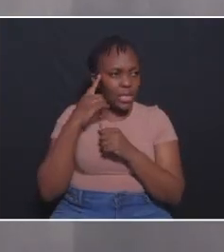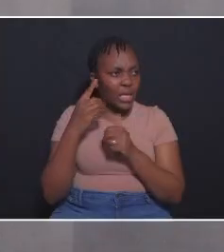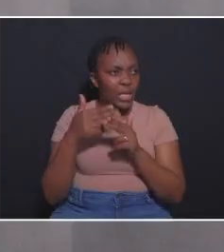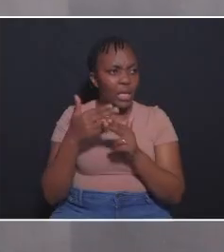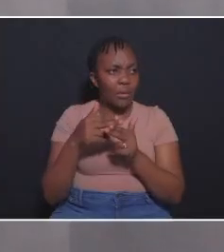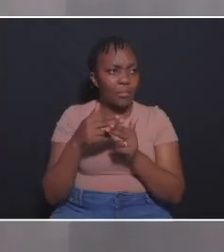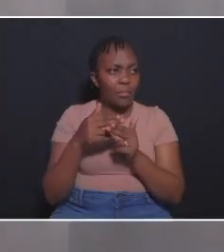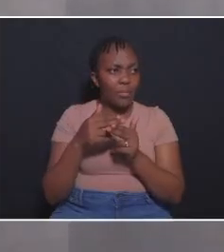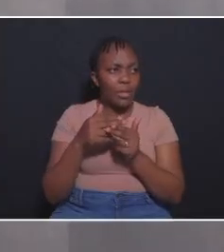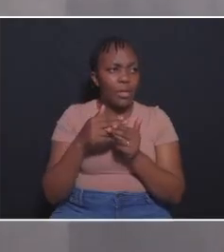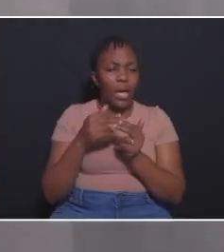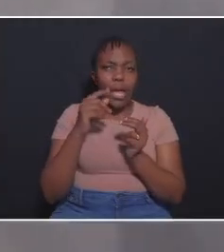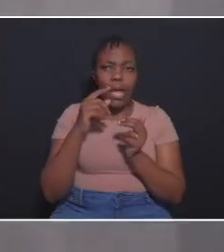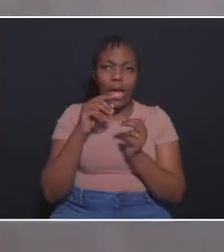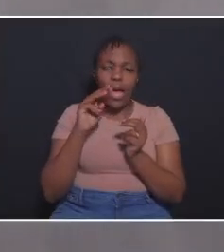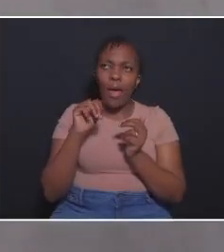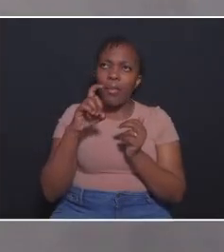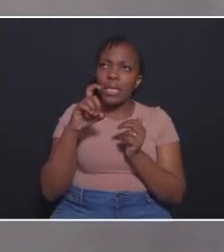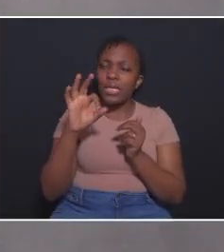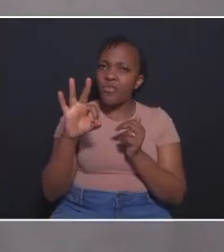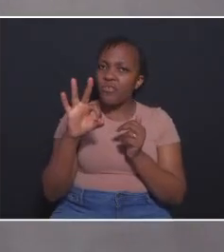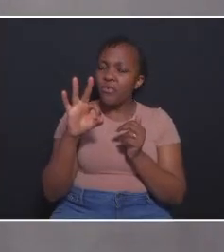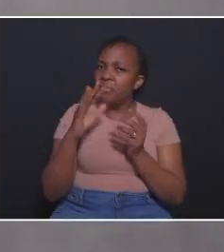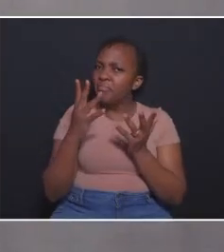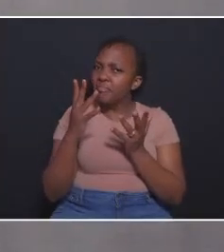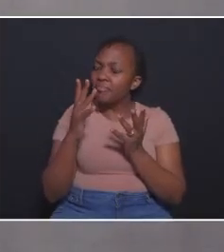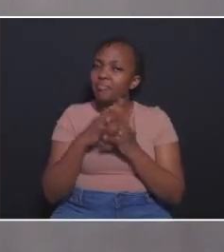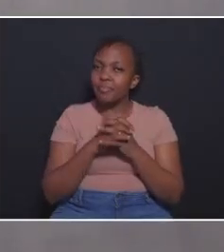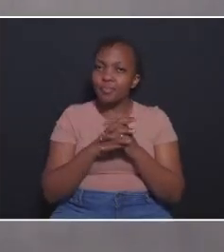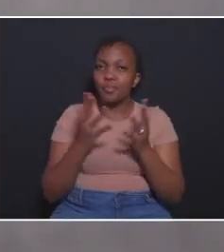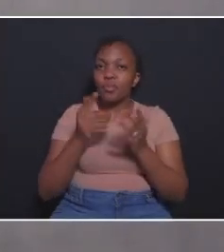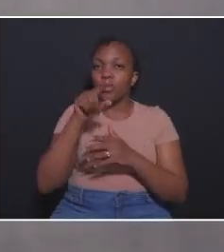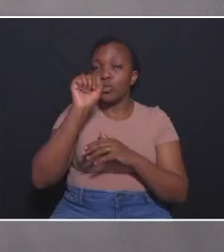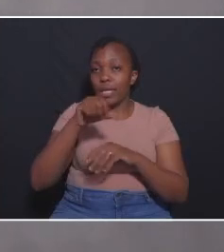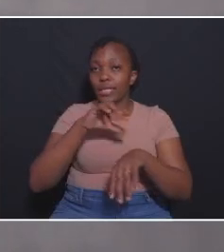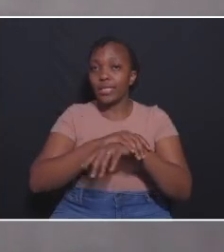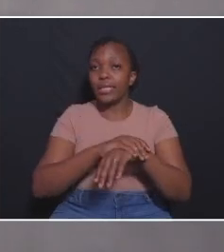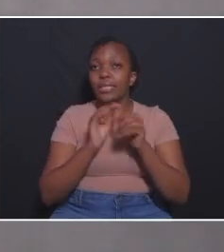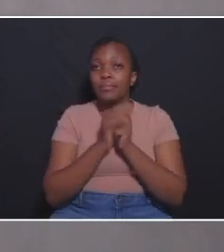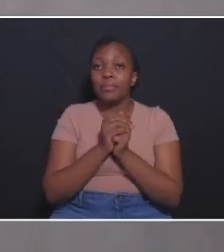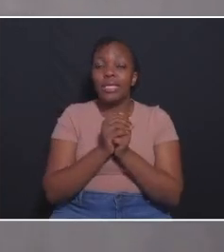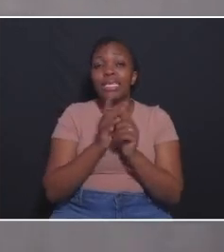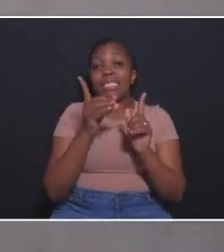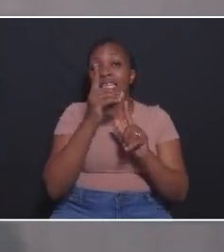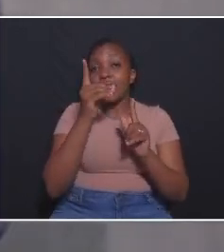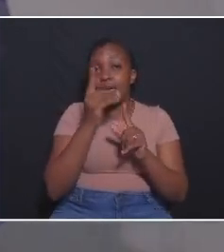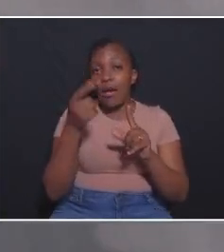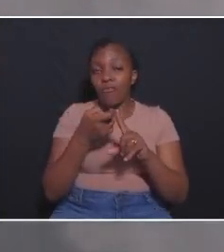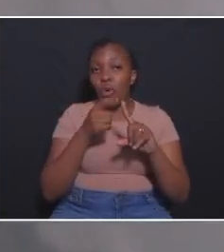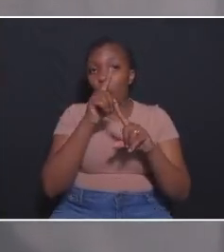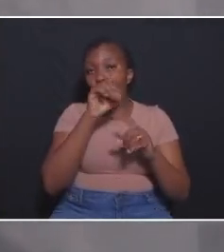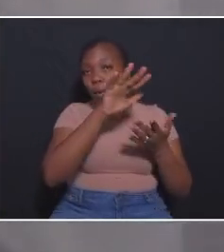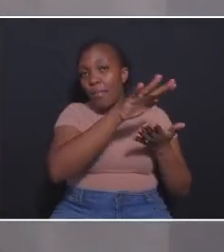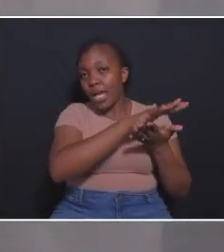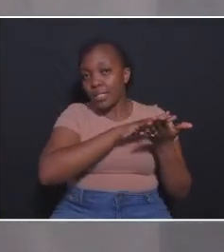or XML, where you're able to get metadata and transfer that metadata from one platform into another